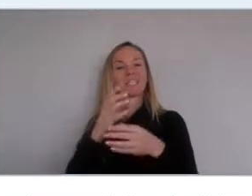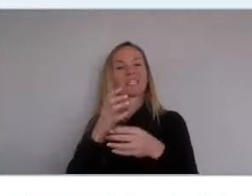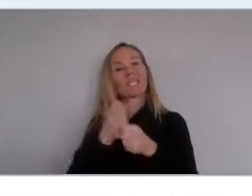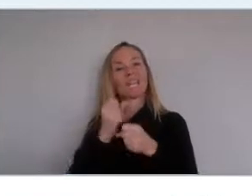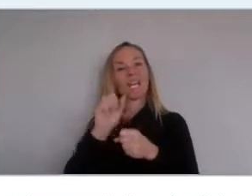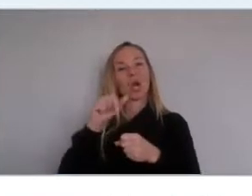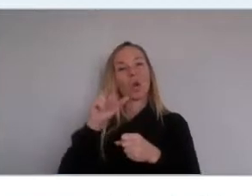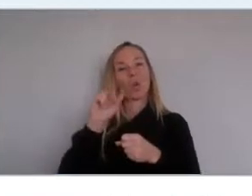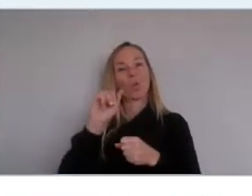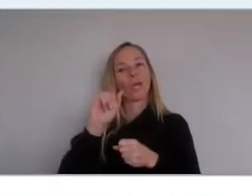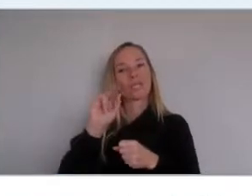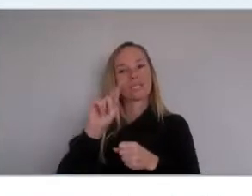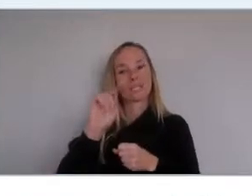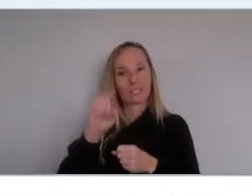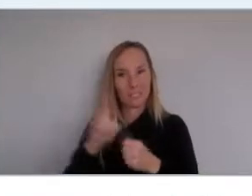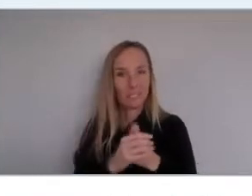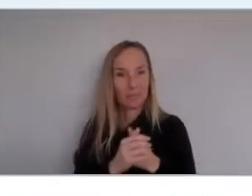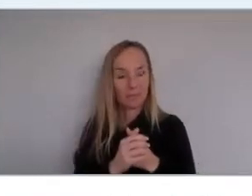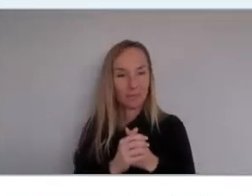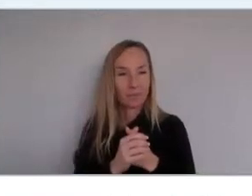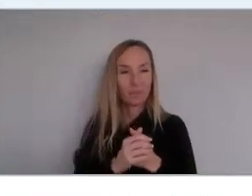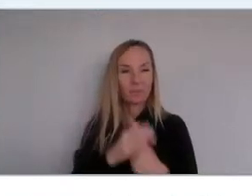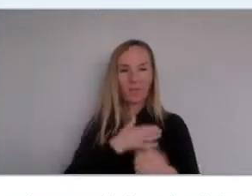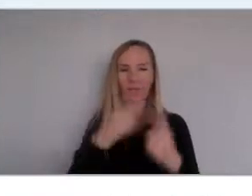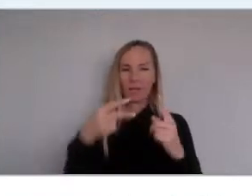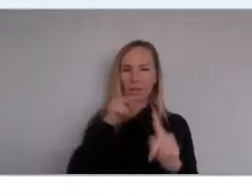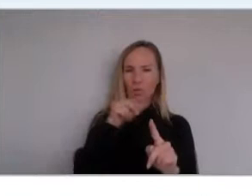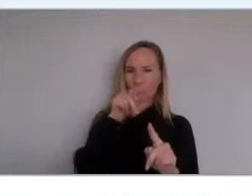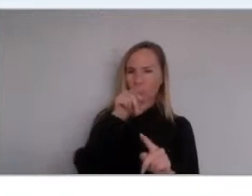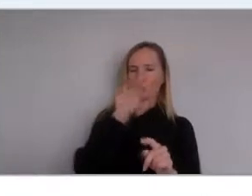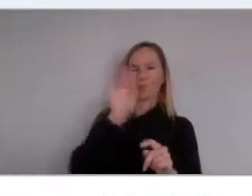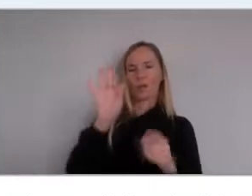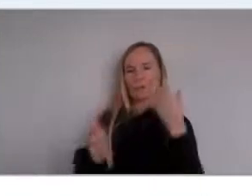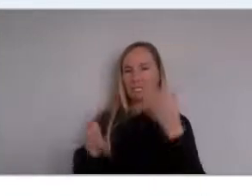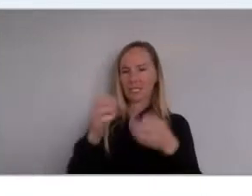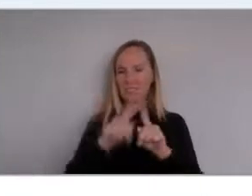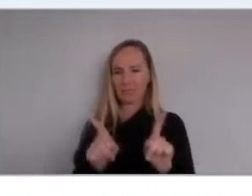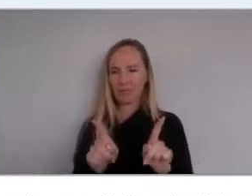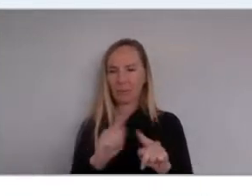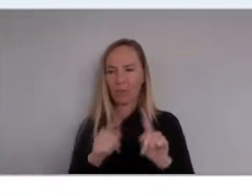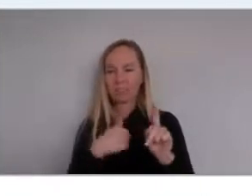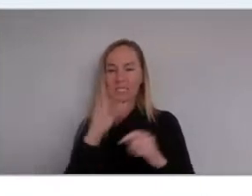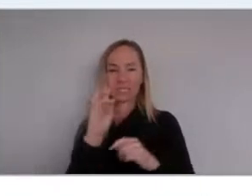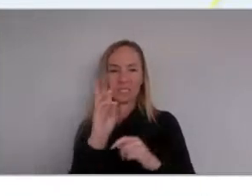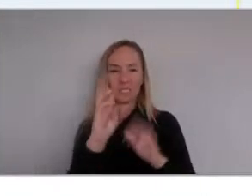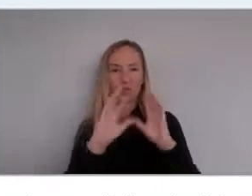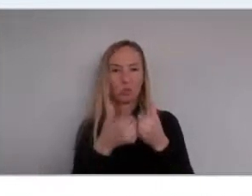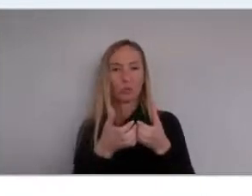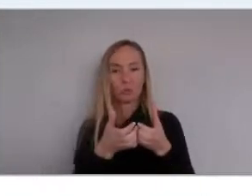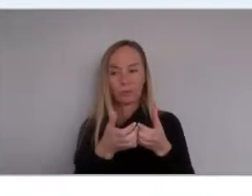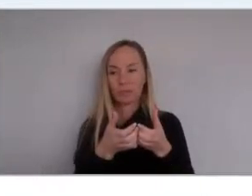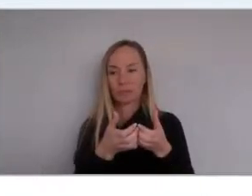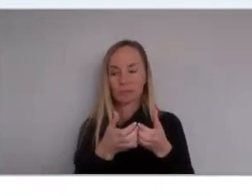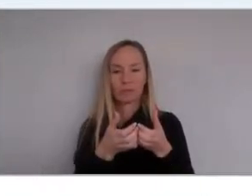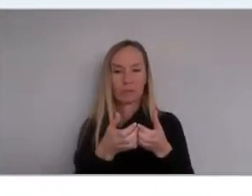You should have, now this is my view, so your view may look slightly different, but there are 6 groups. And it looks